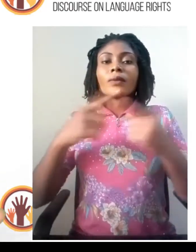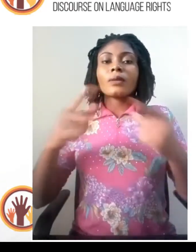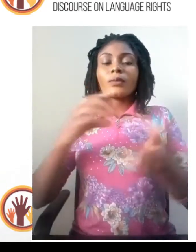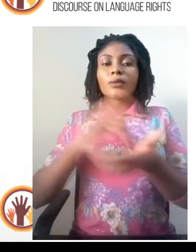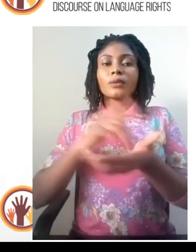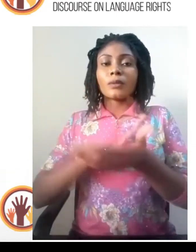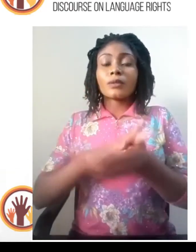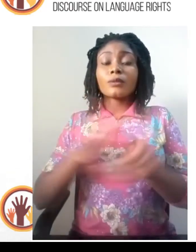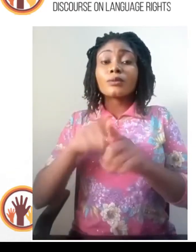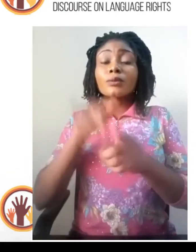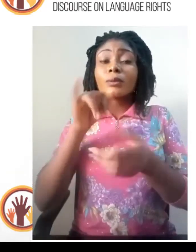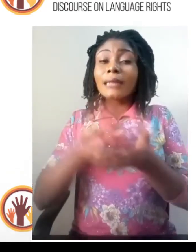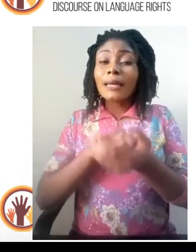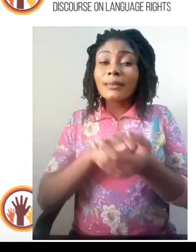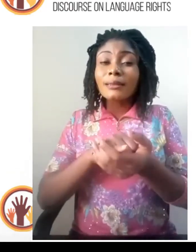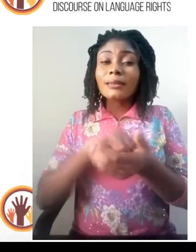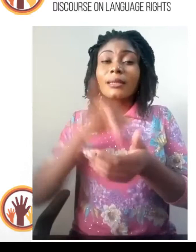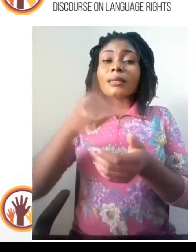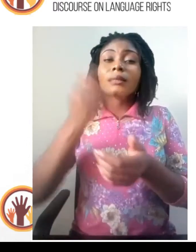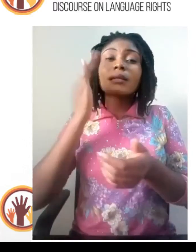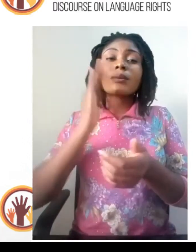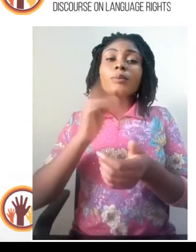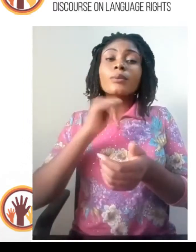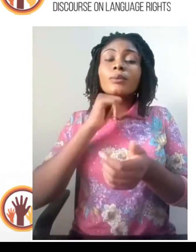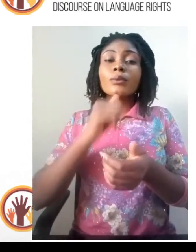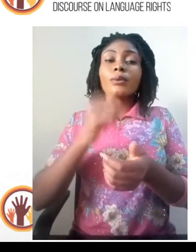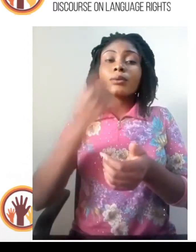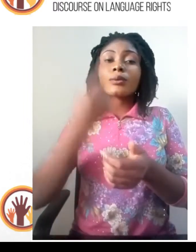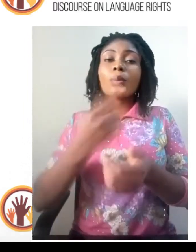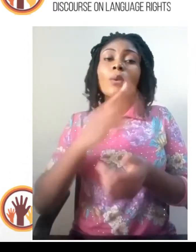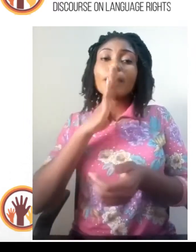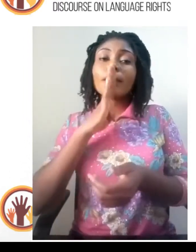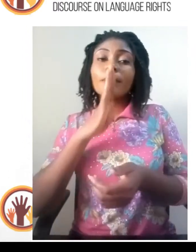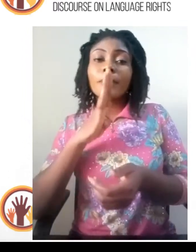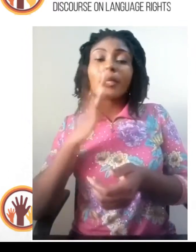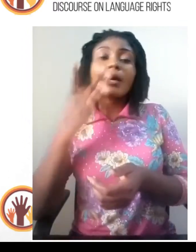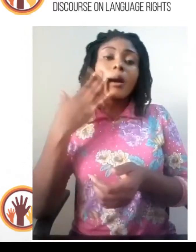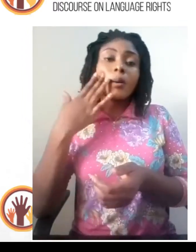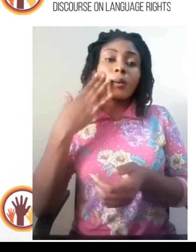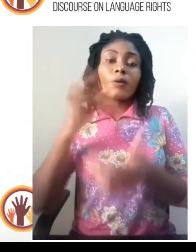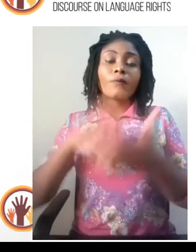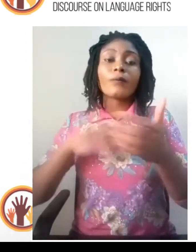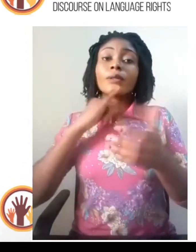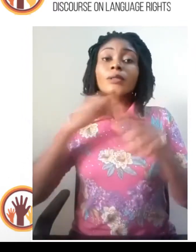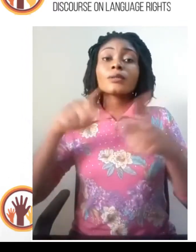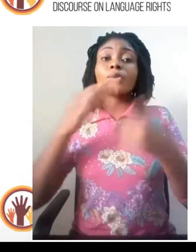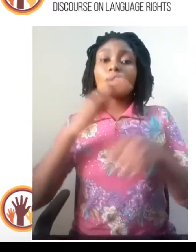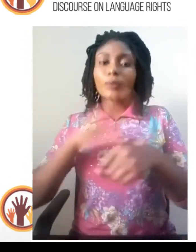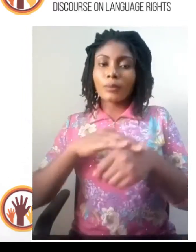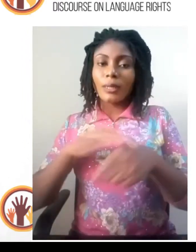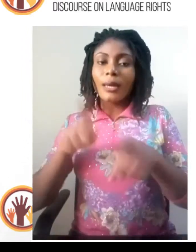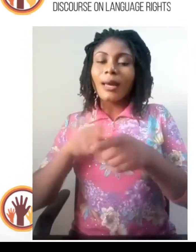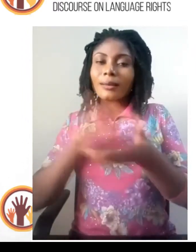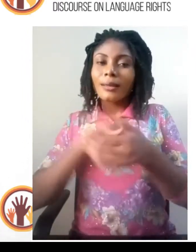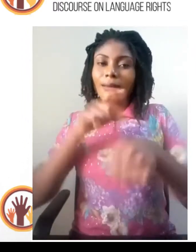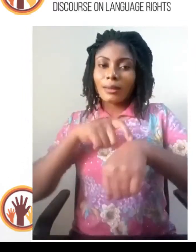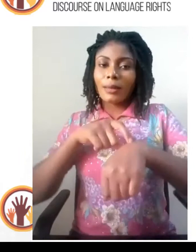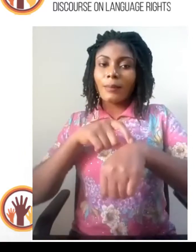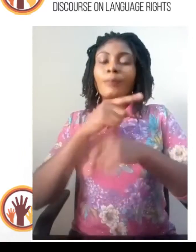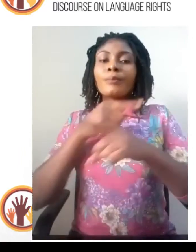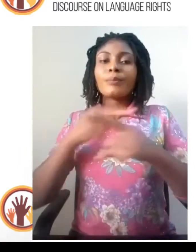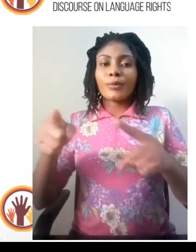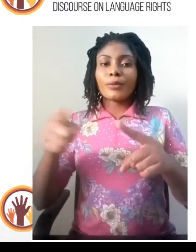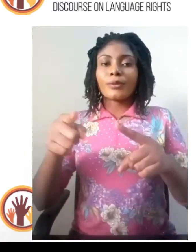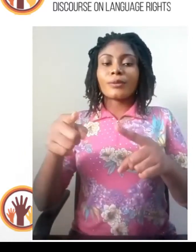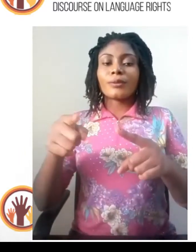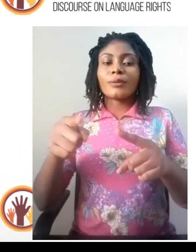they will not only be aware of what is going on at that moment, but